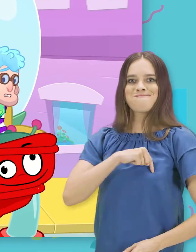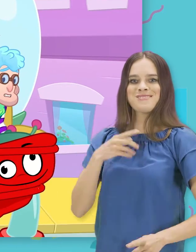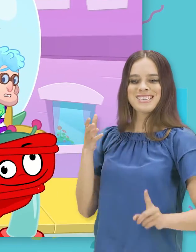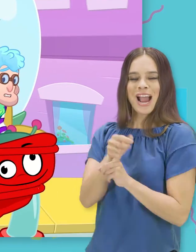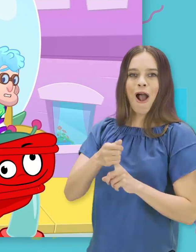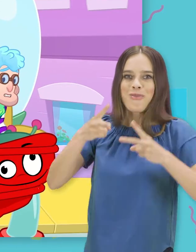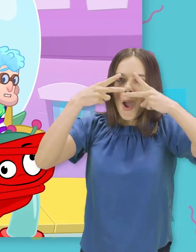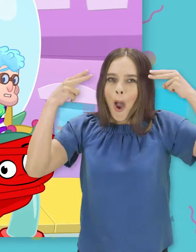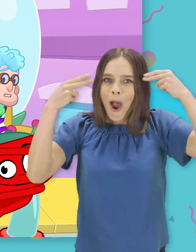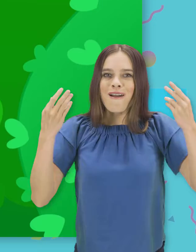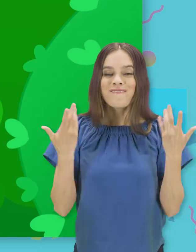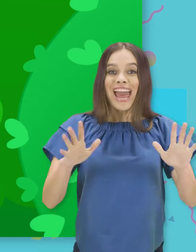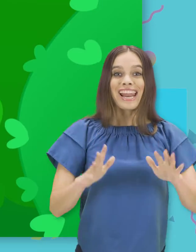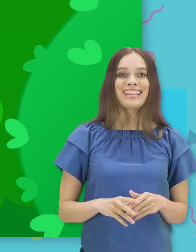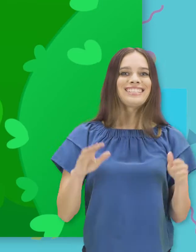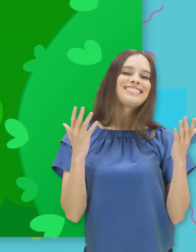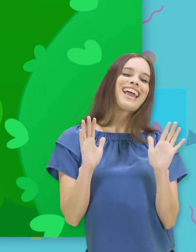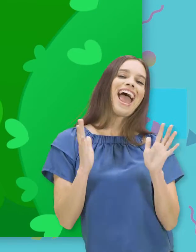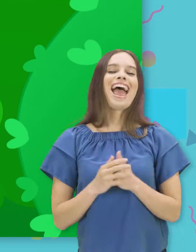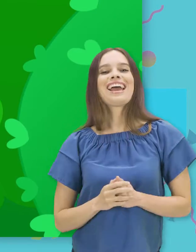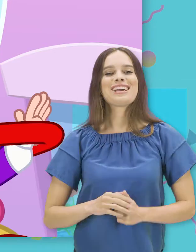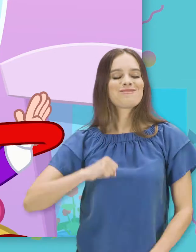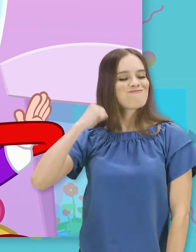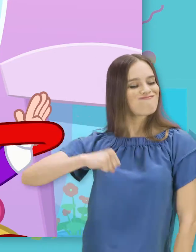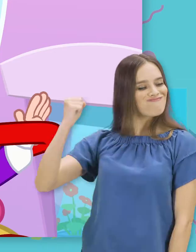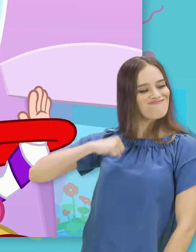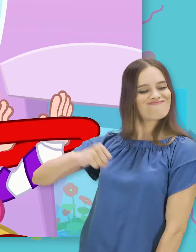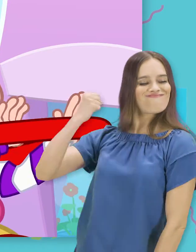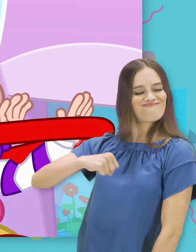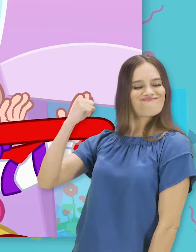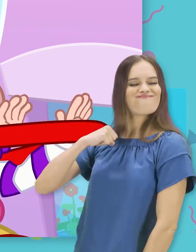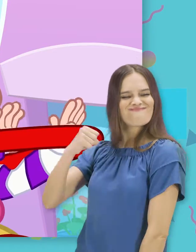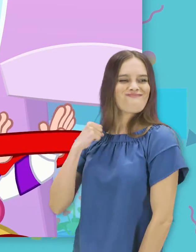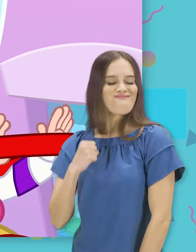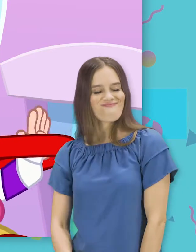We've done it, Morphle. Yeah!